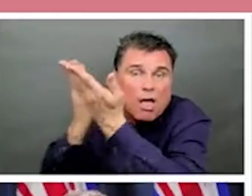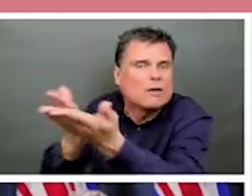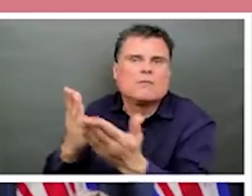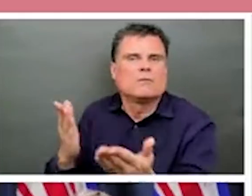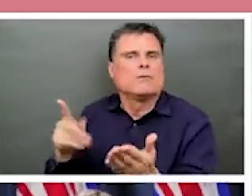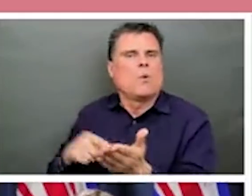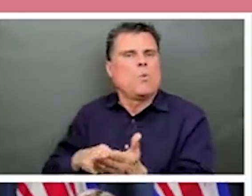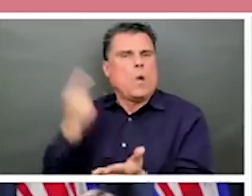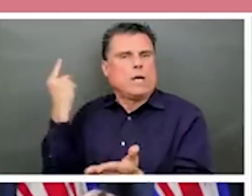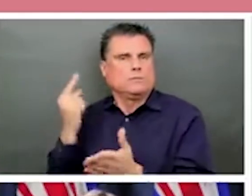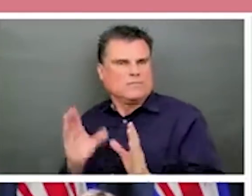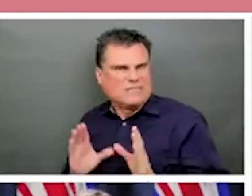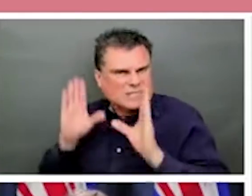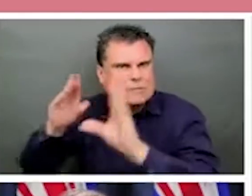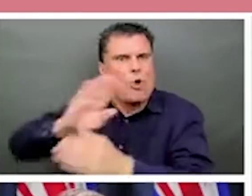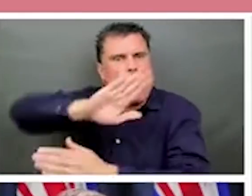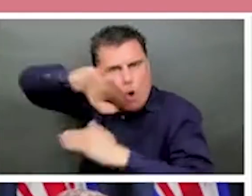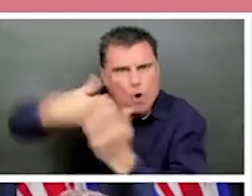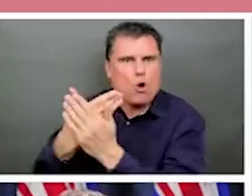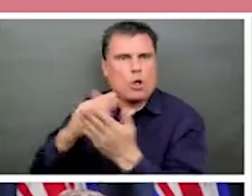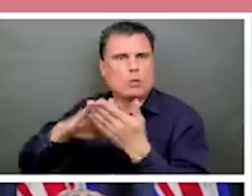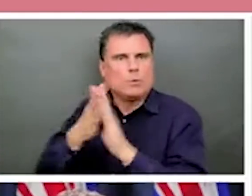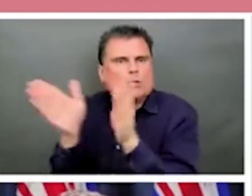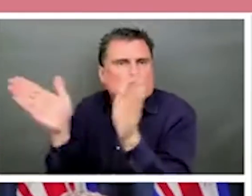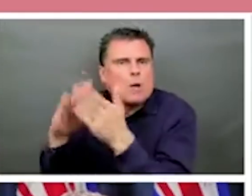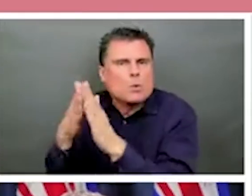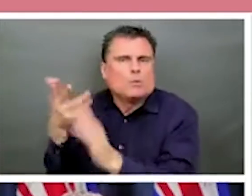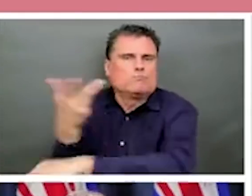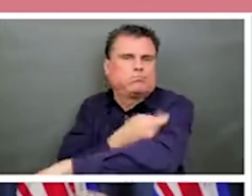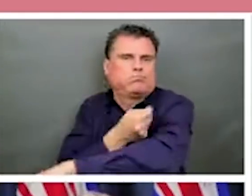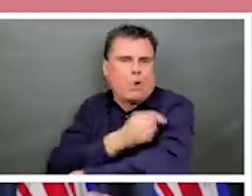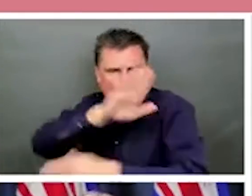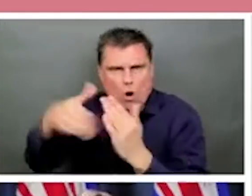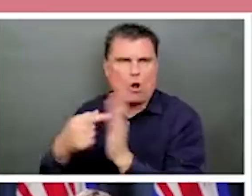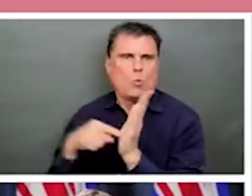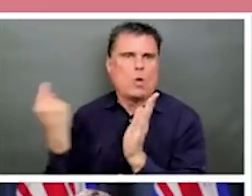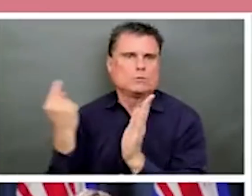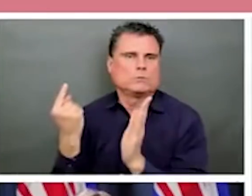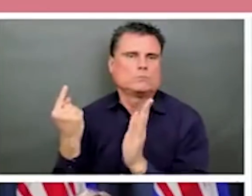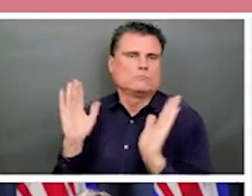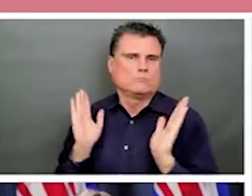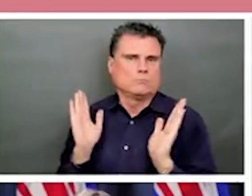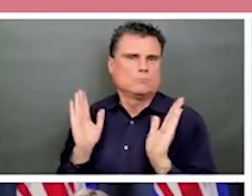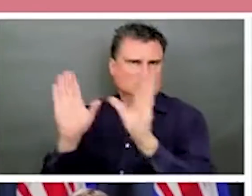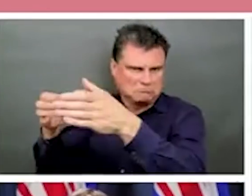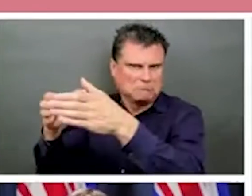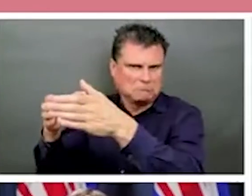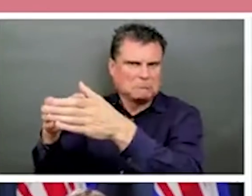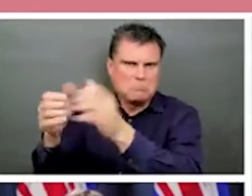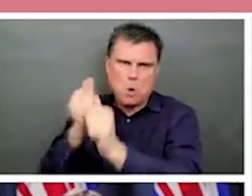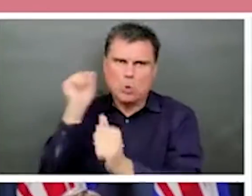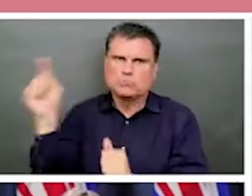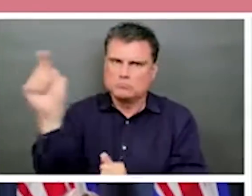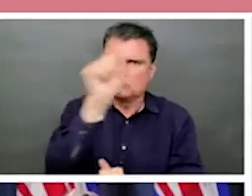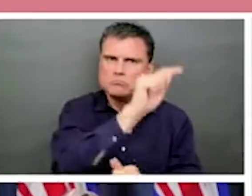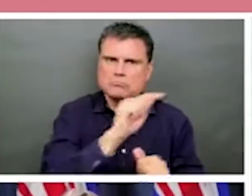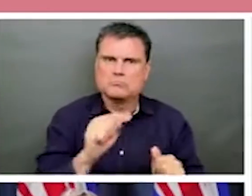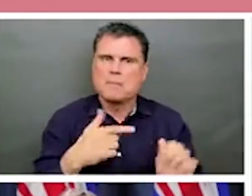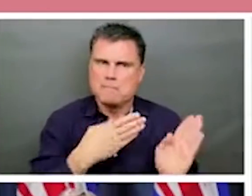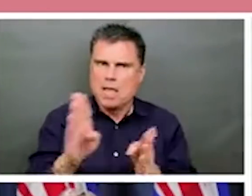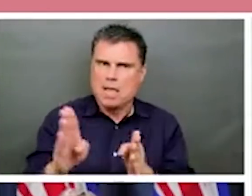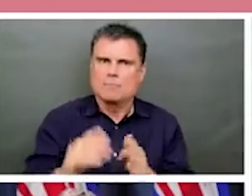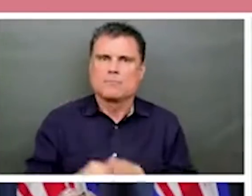the whole population when our teams arrive from the health authority. We continue on an ongoing basis to vaccinate our